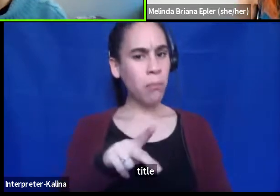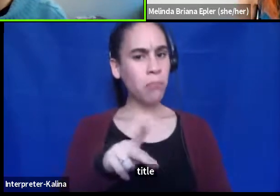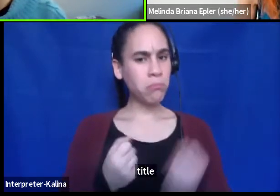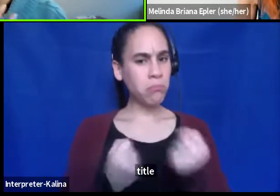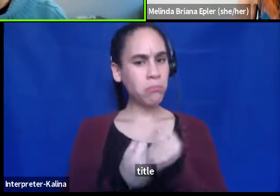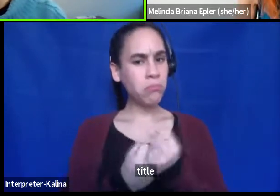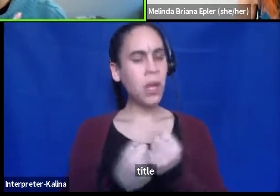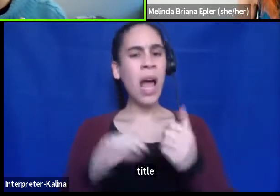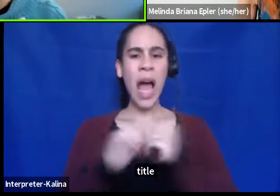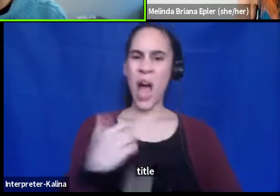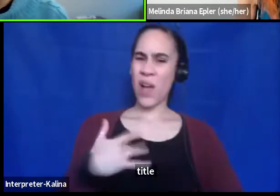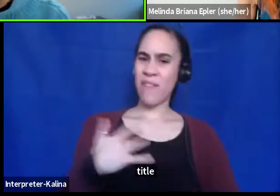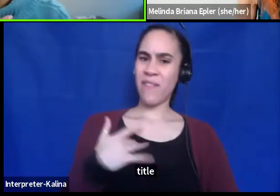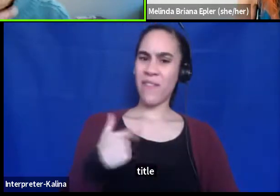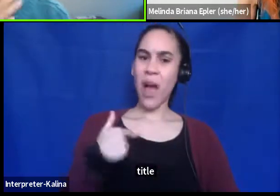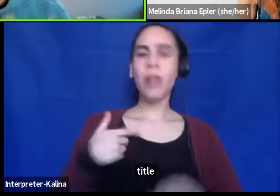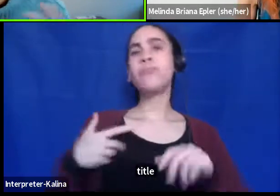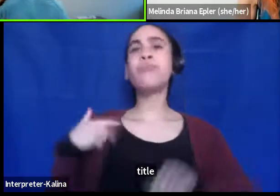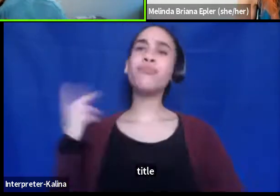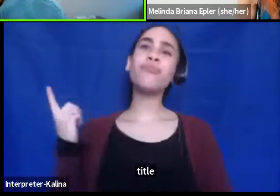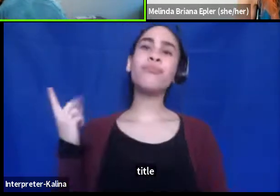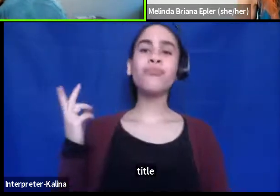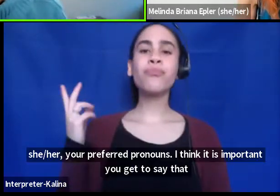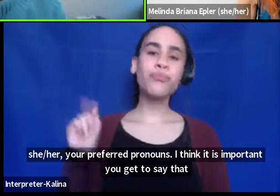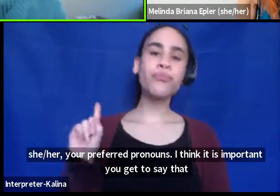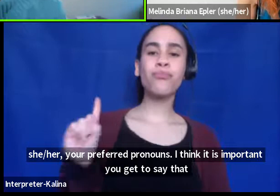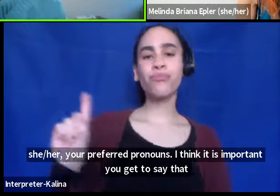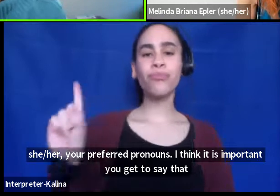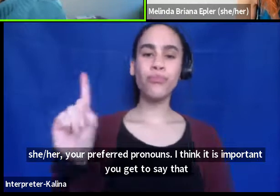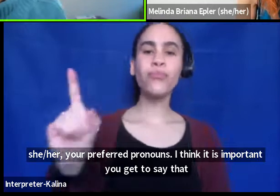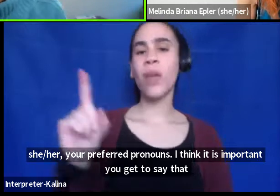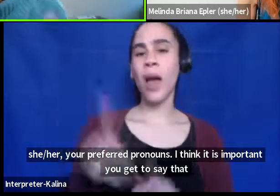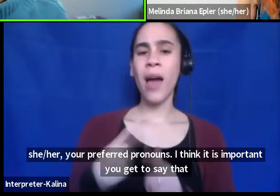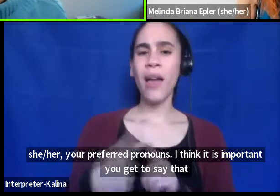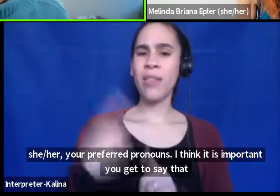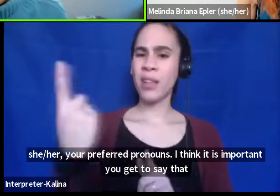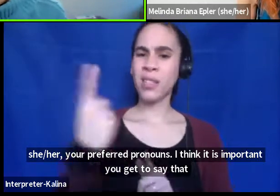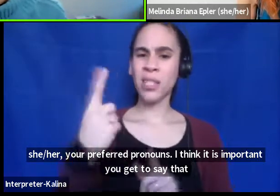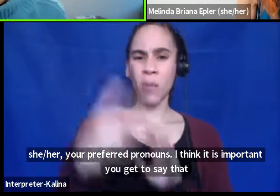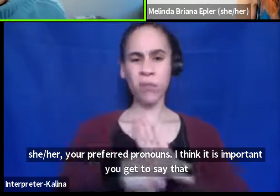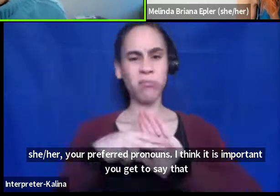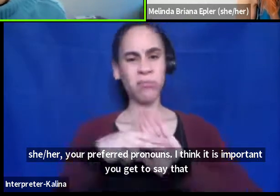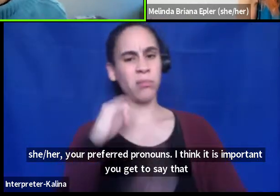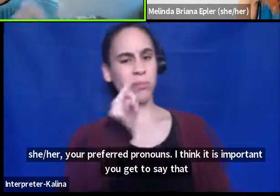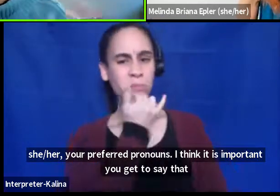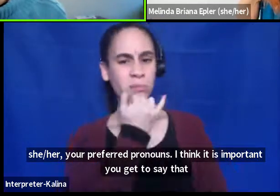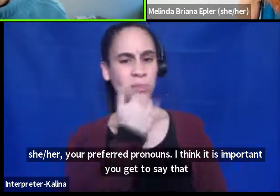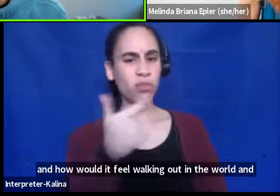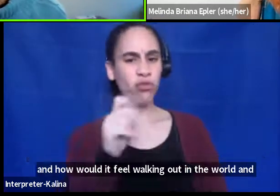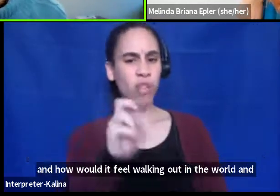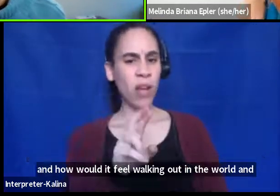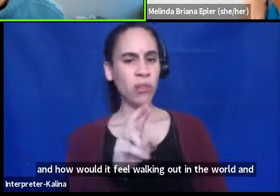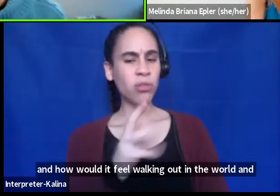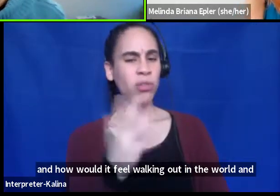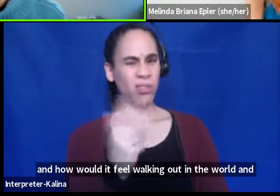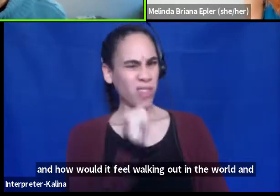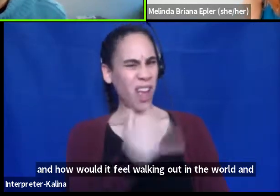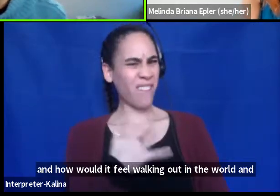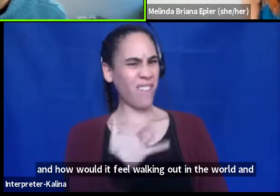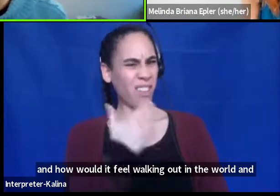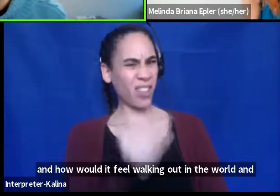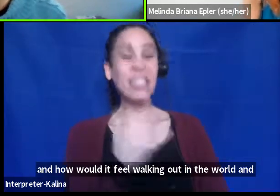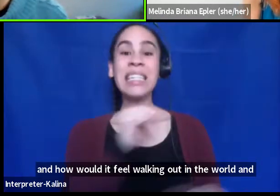walking about in the world and have people sort of misgender you? Like, that doesn't feel good. And it's the same thing with race, right? Like it doesn't,